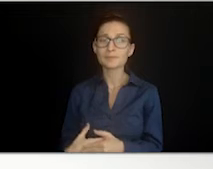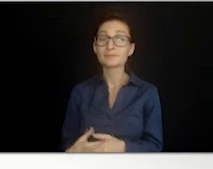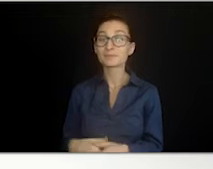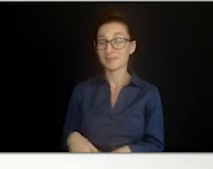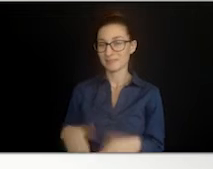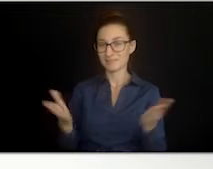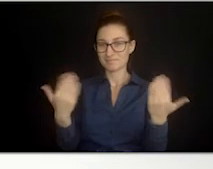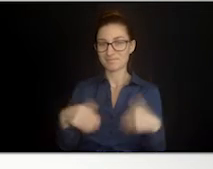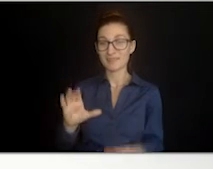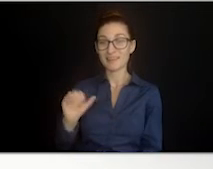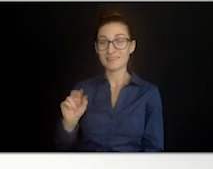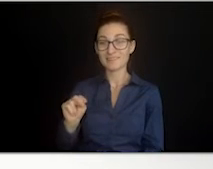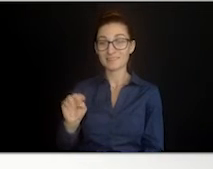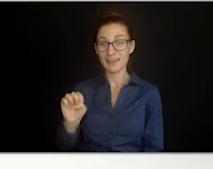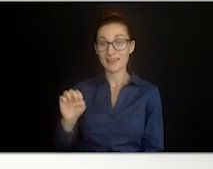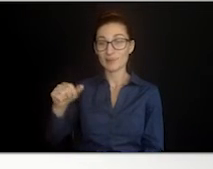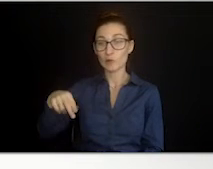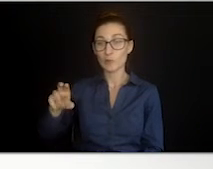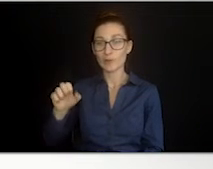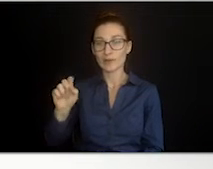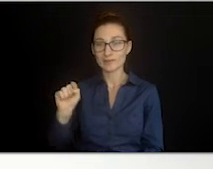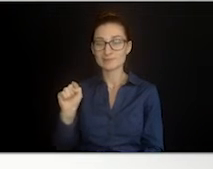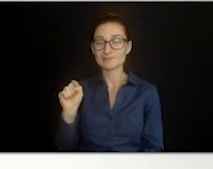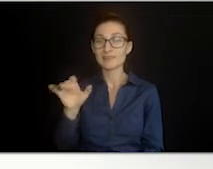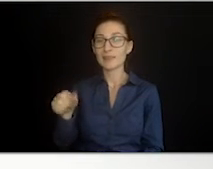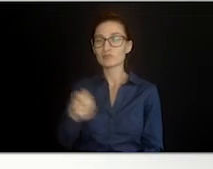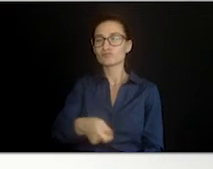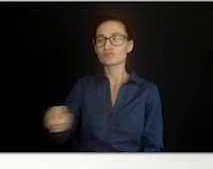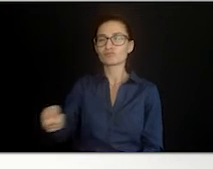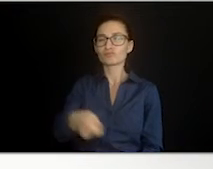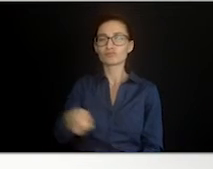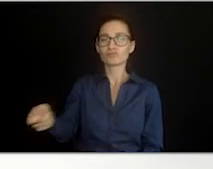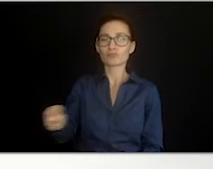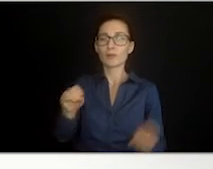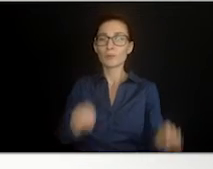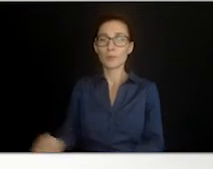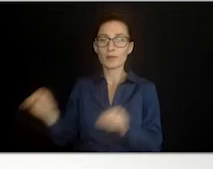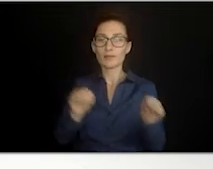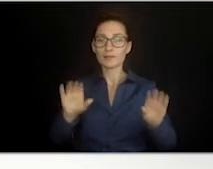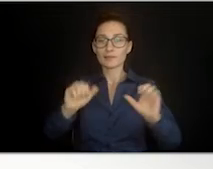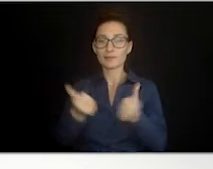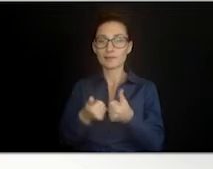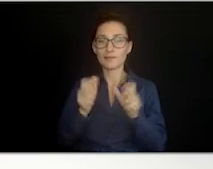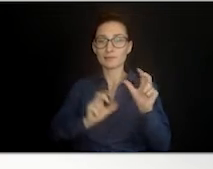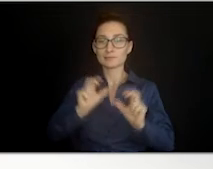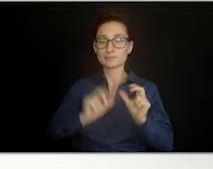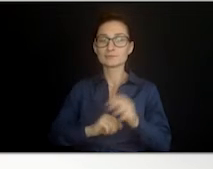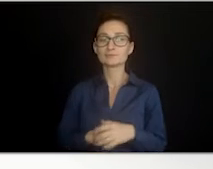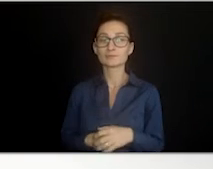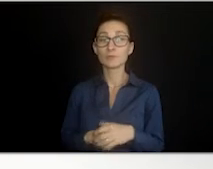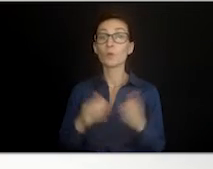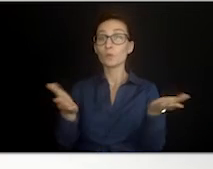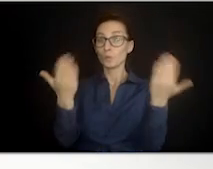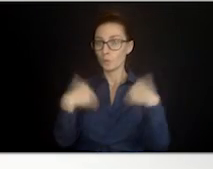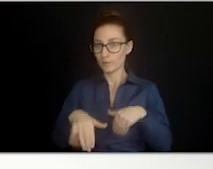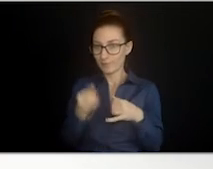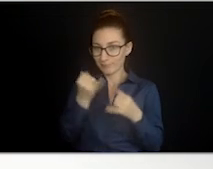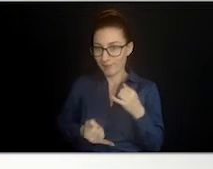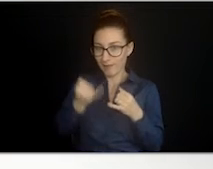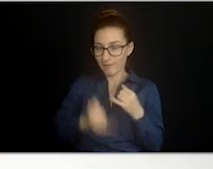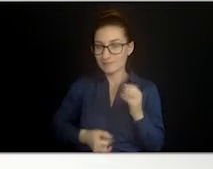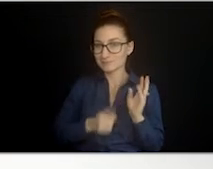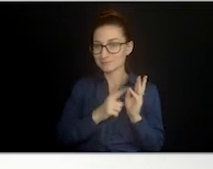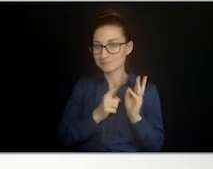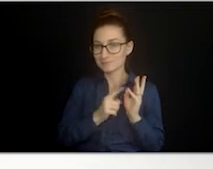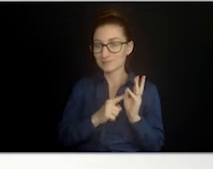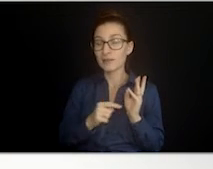Cane Quest is our last one, and that is an orientation and mobility contest. So that just a brief. Oh, and our Scholastic book program, I